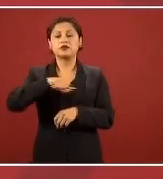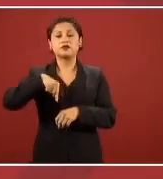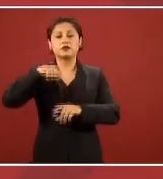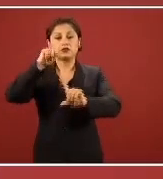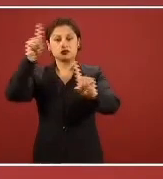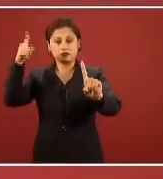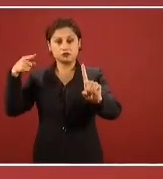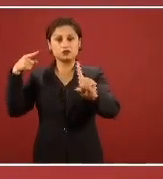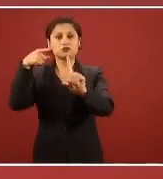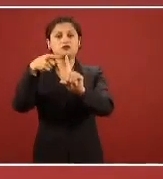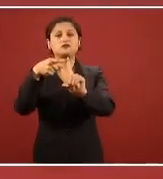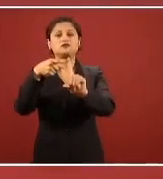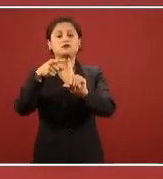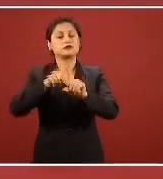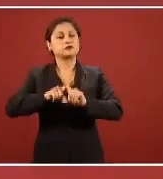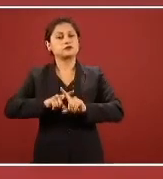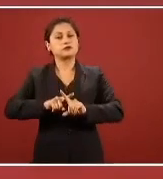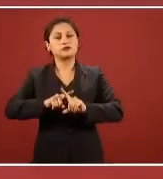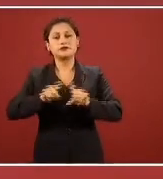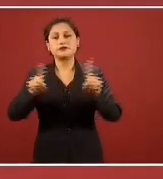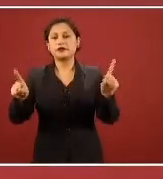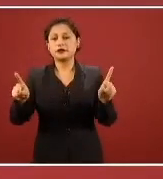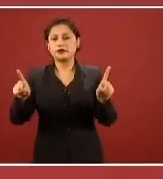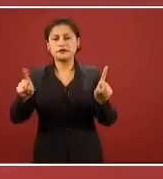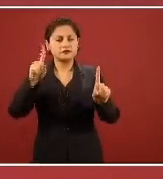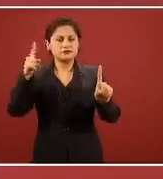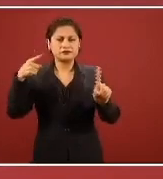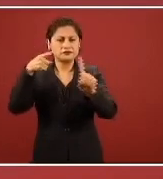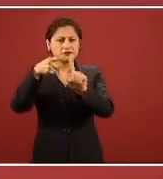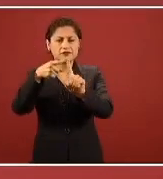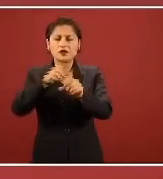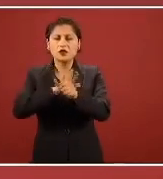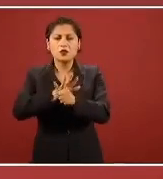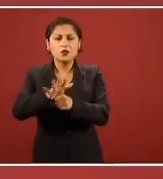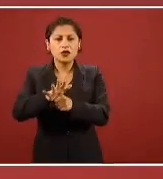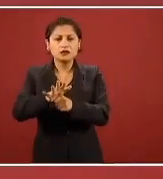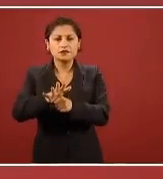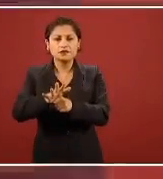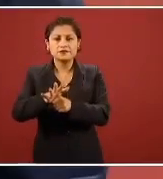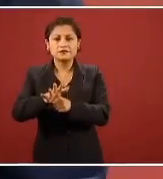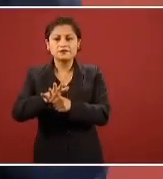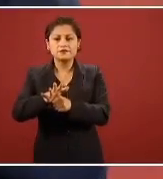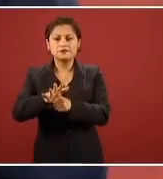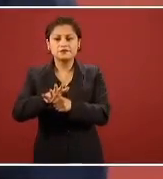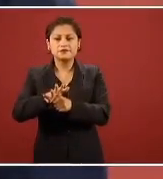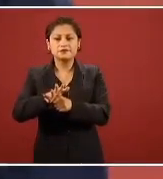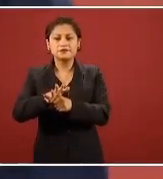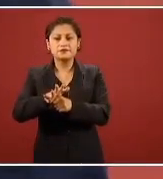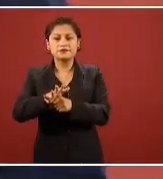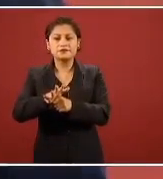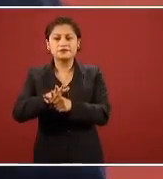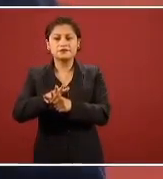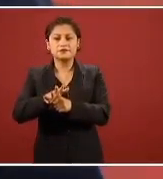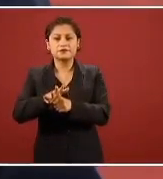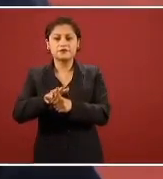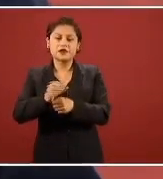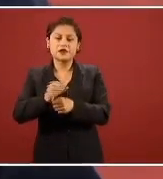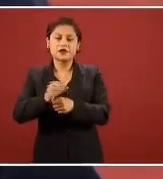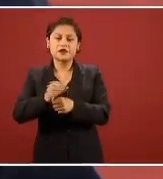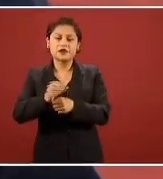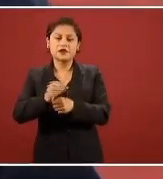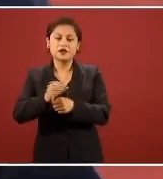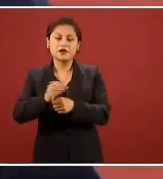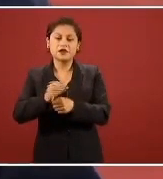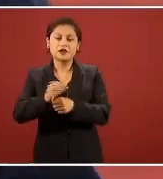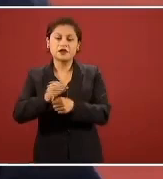purpose. Que es el de luchar para que no haya desigualdad.